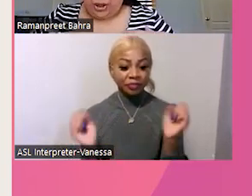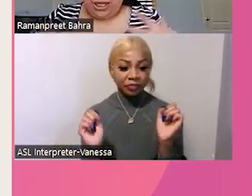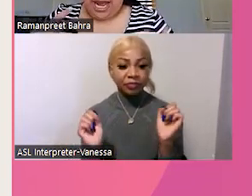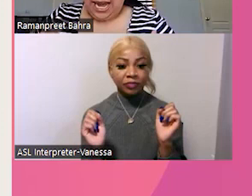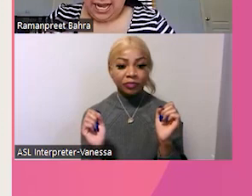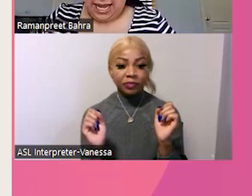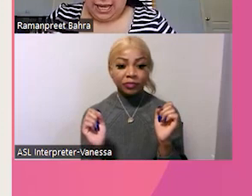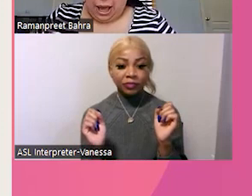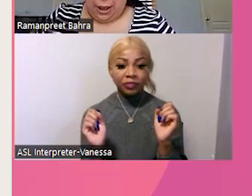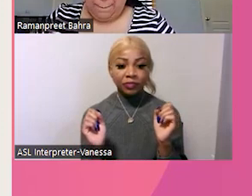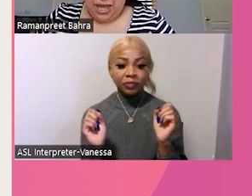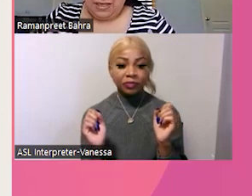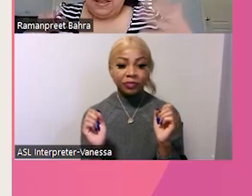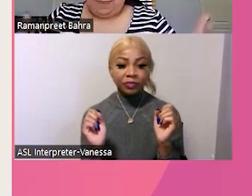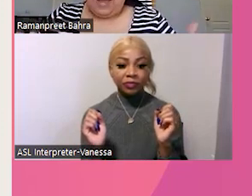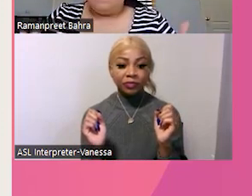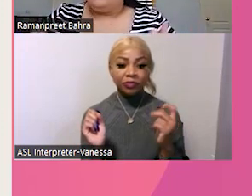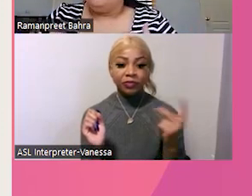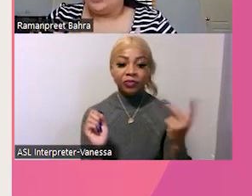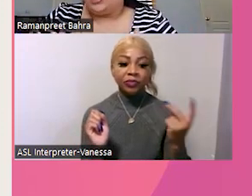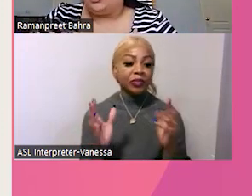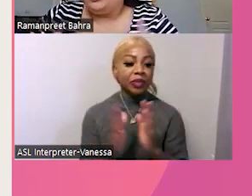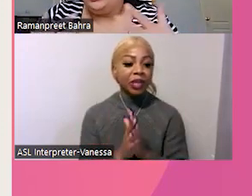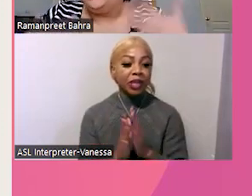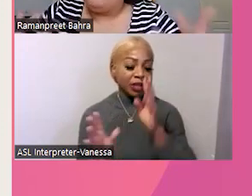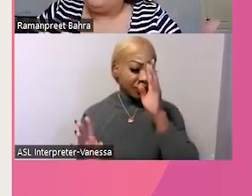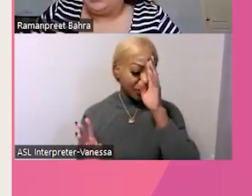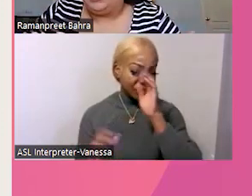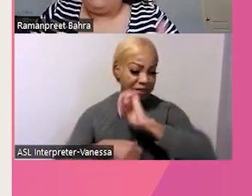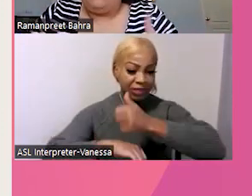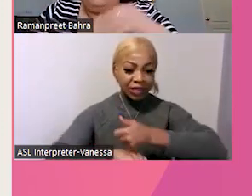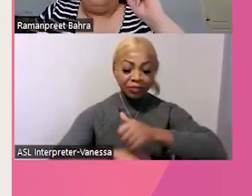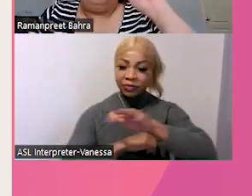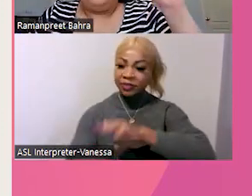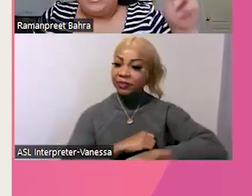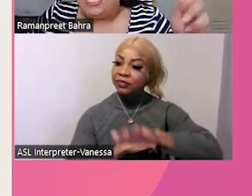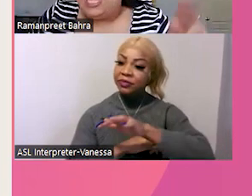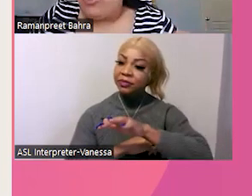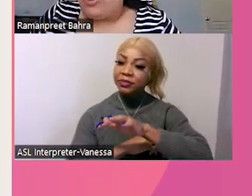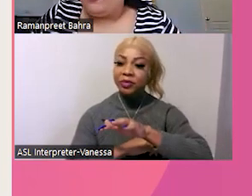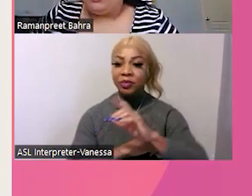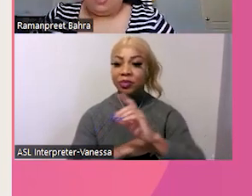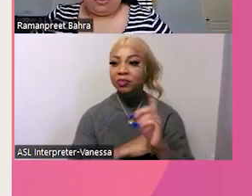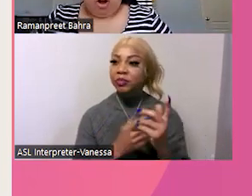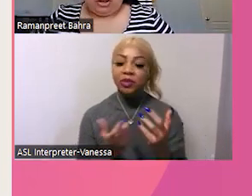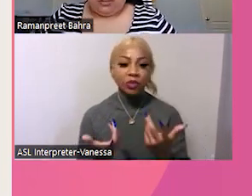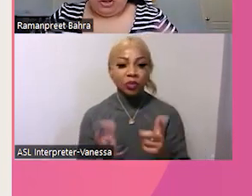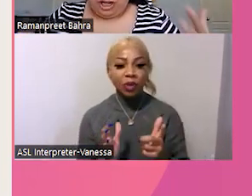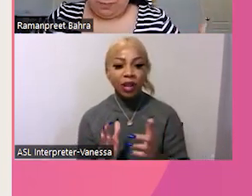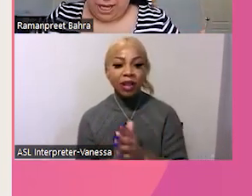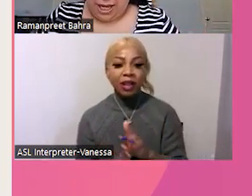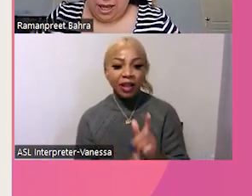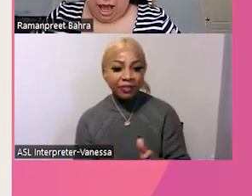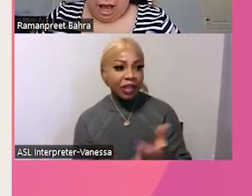we're creating these spaces where we shouldn't be flagging our experiences in doctors. We